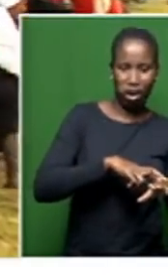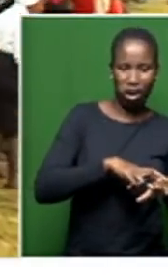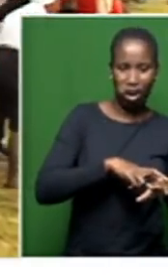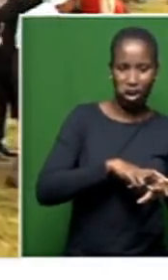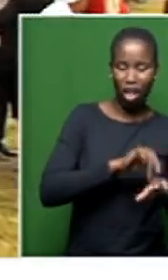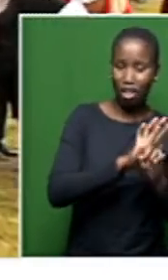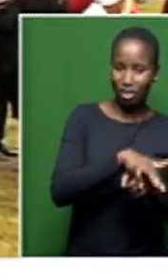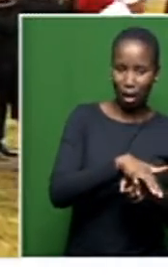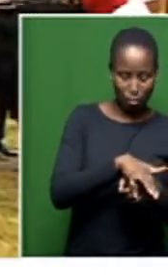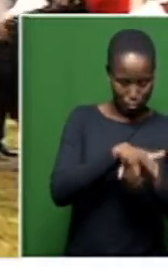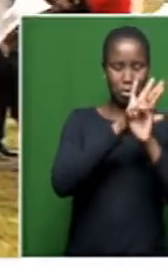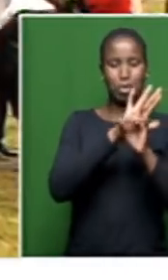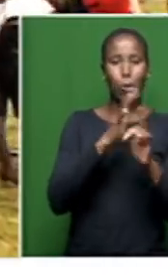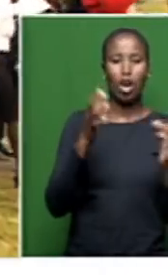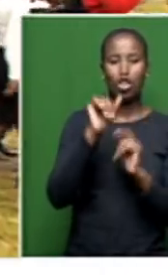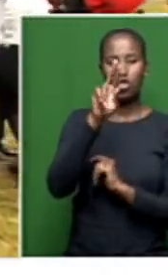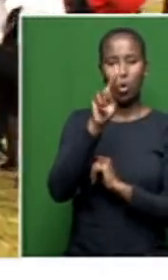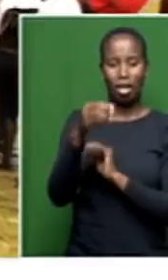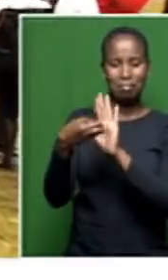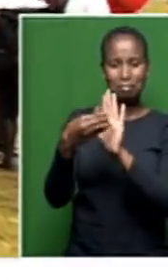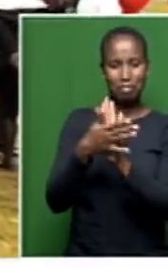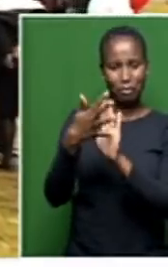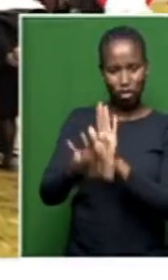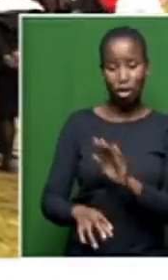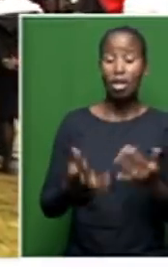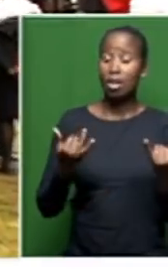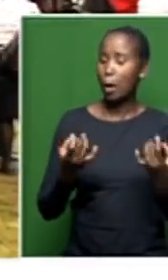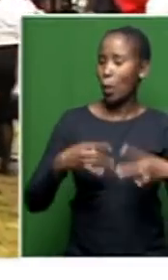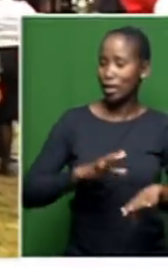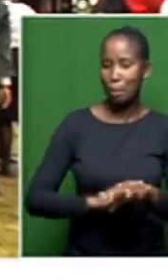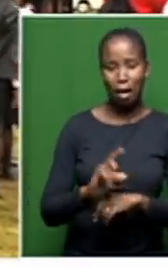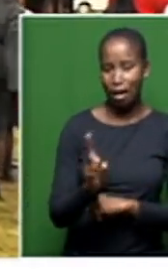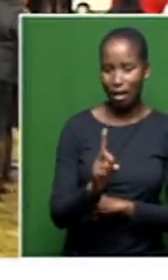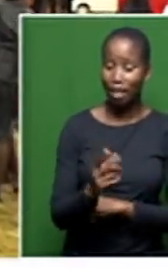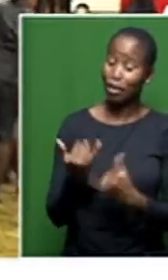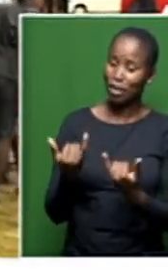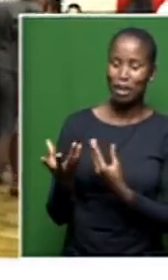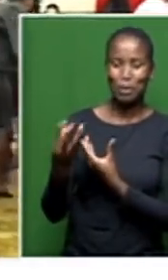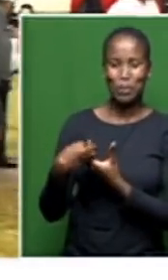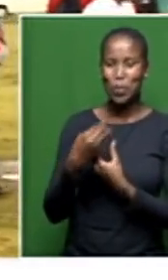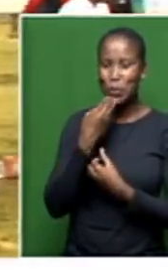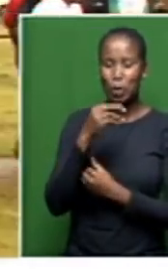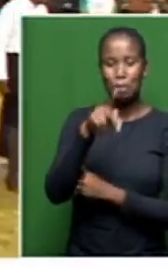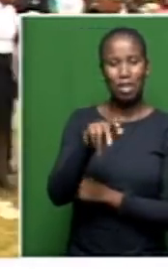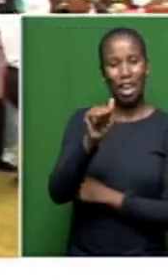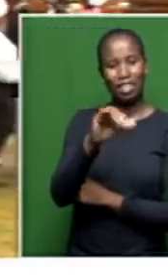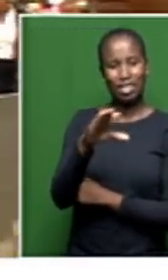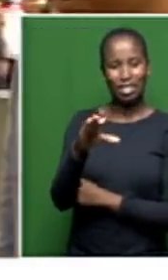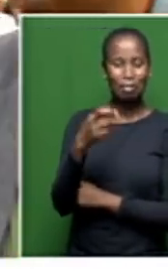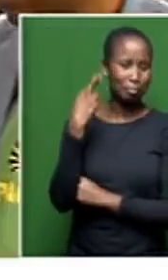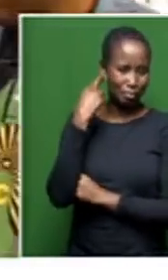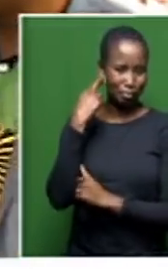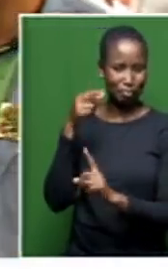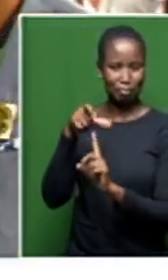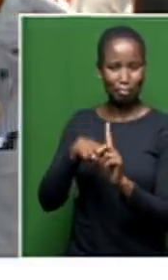is recorded at the United Nations. Without wasting any time, we're going to bring in the PAC Secretary General, Mr.